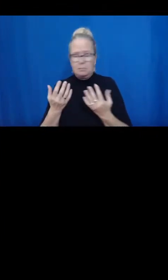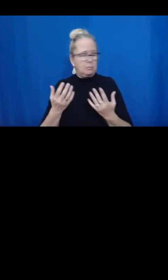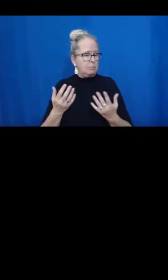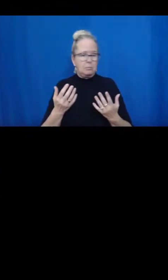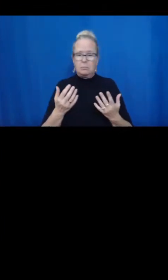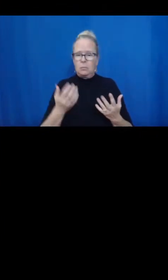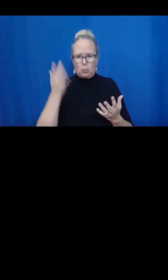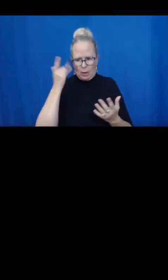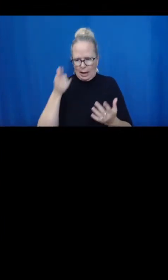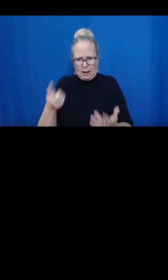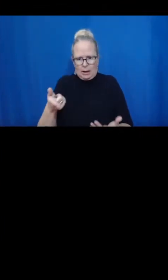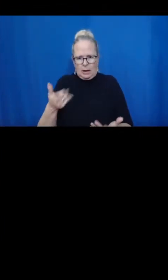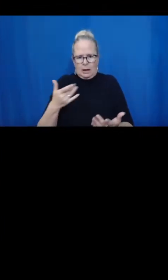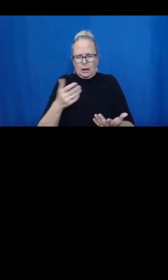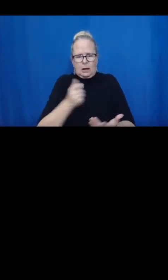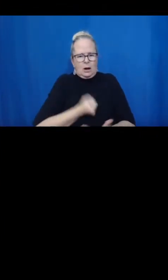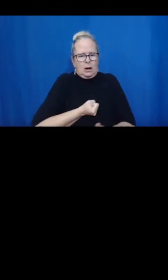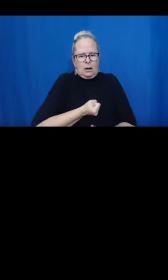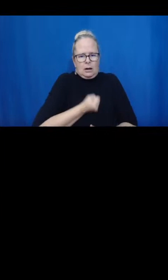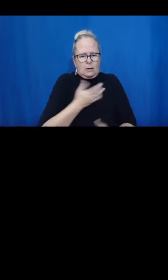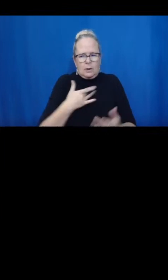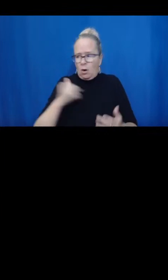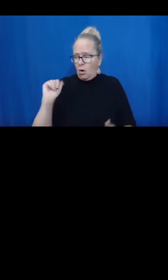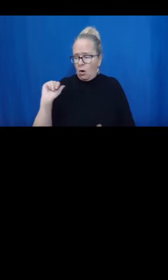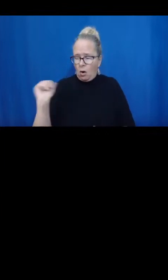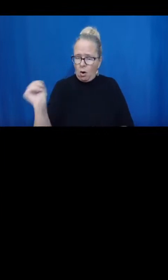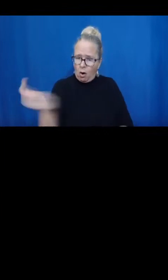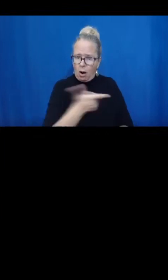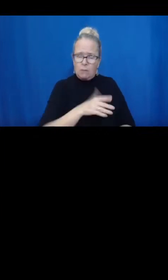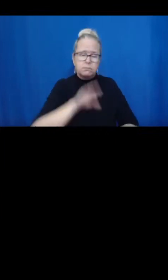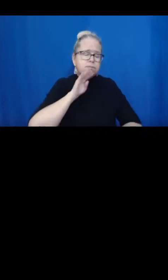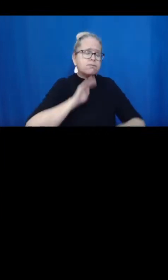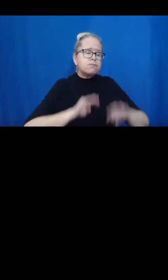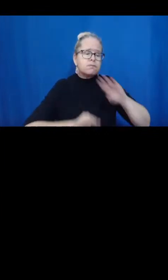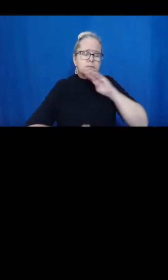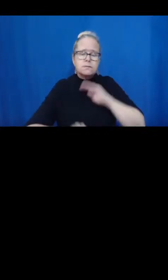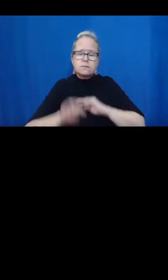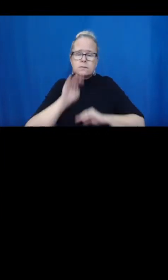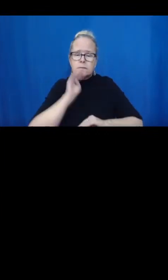comes up that there's an underlying condition, as if this is